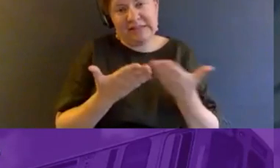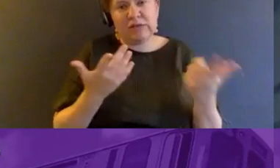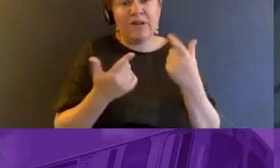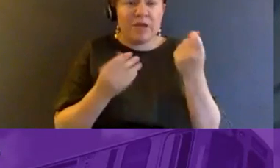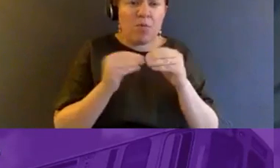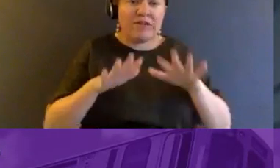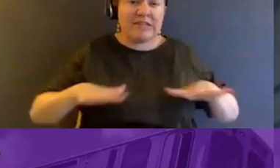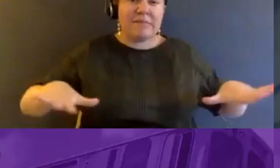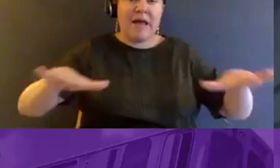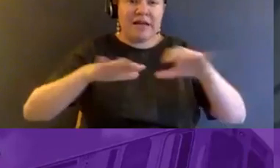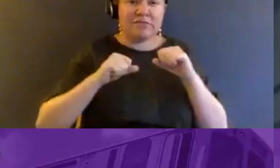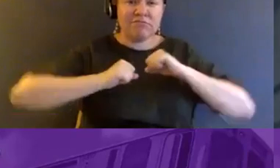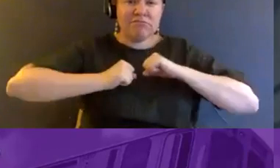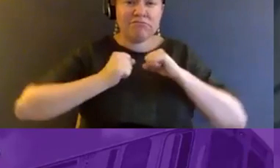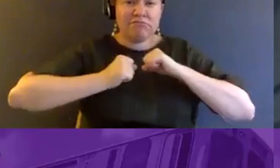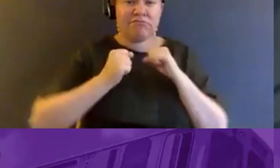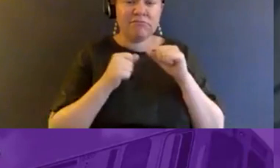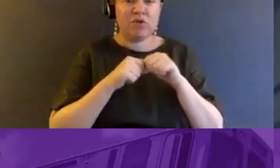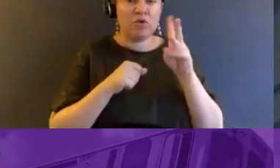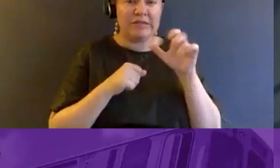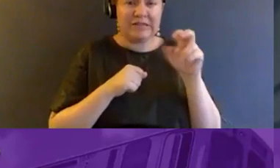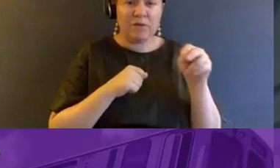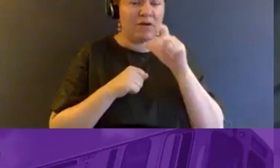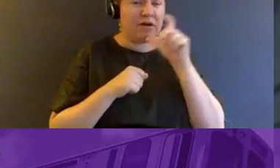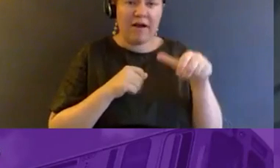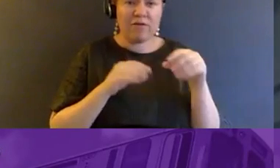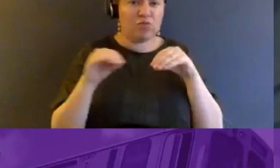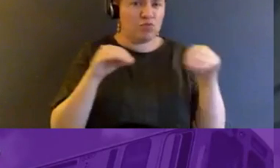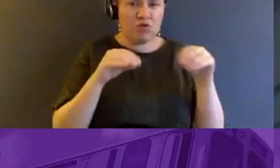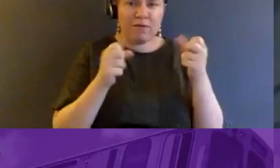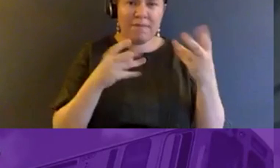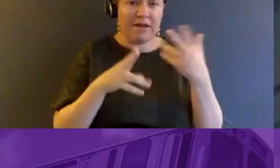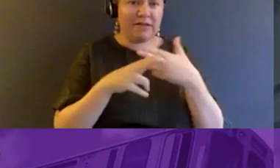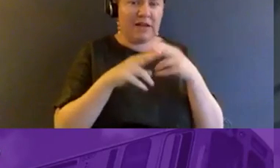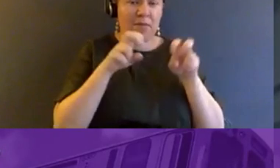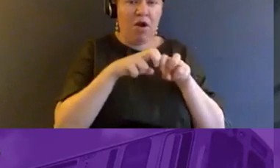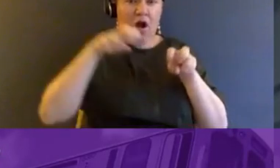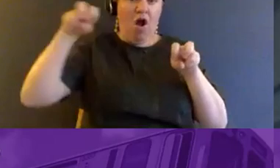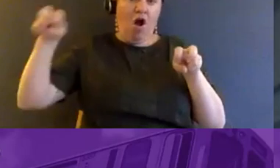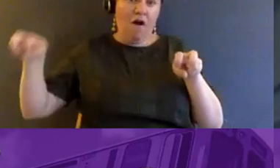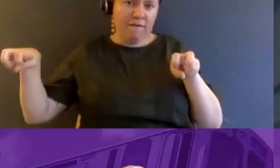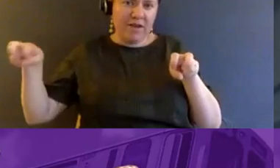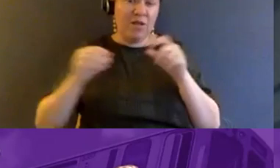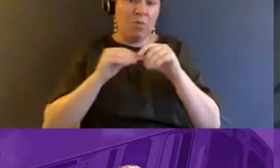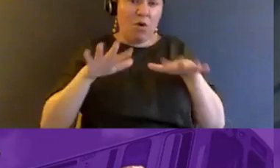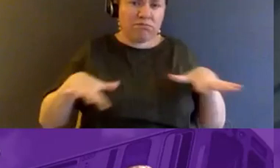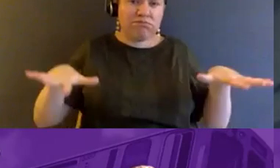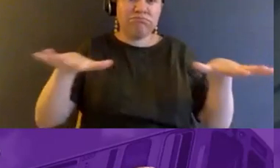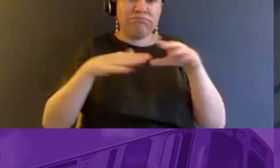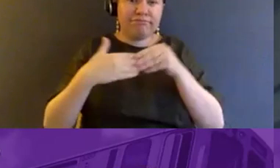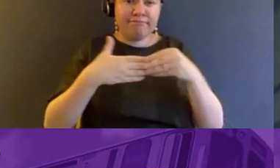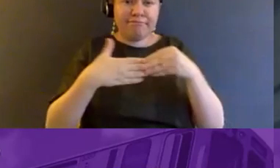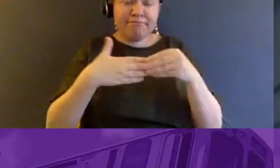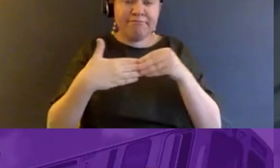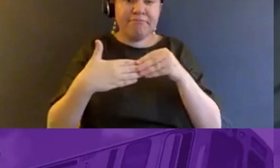space at Wilson to move around. We didn't need to move any of the temp stations off-site, and we had a little bit more room to move around.